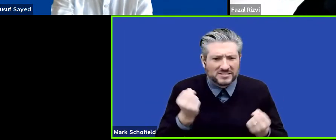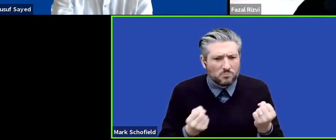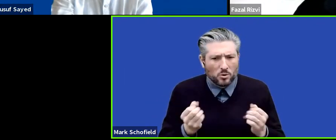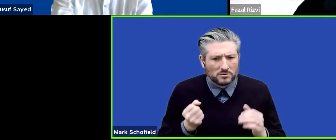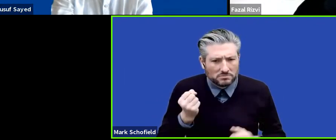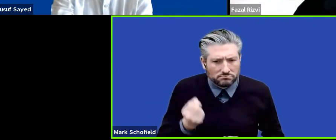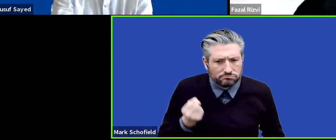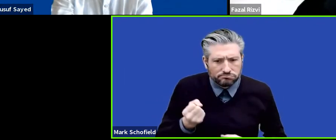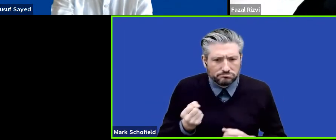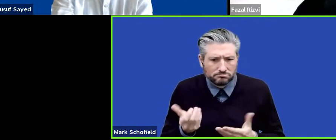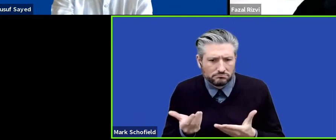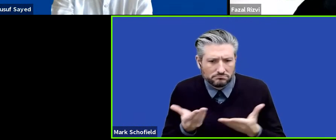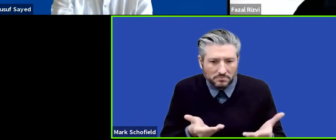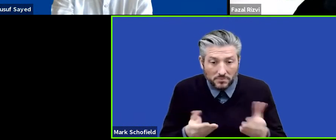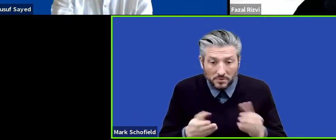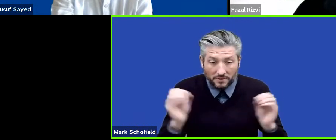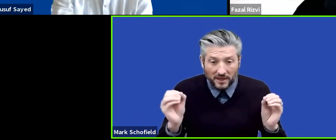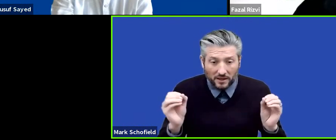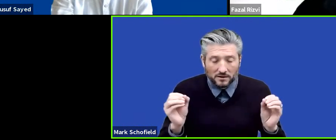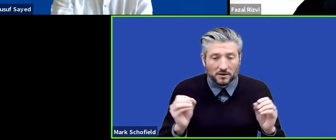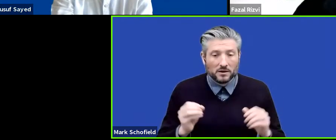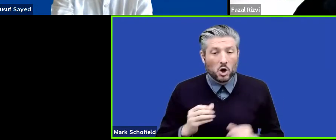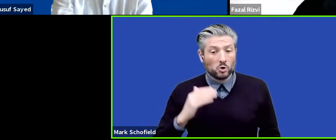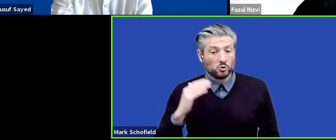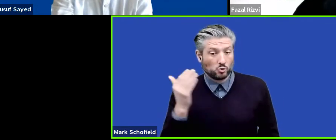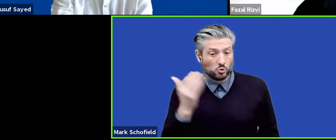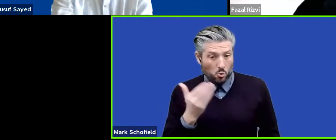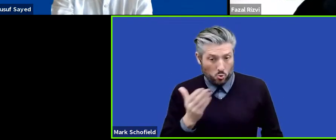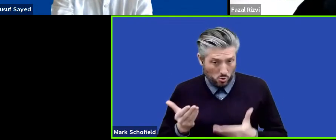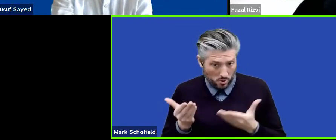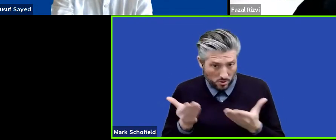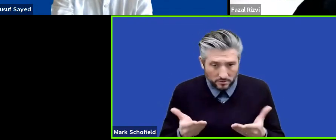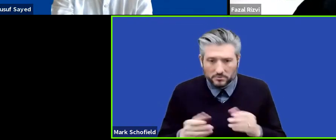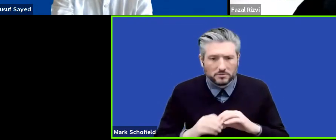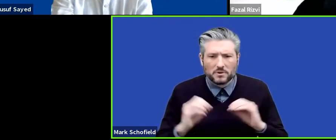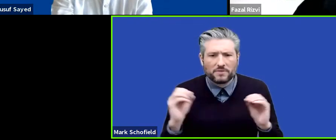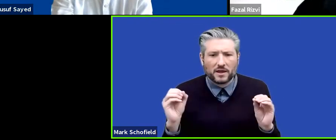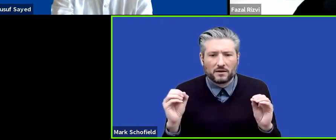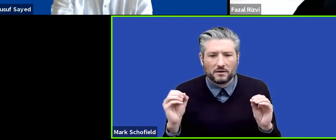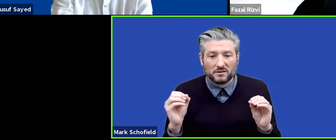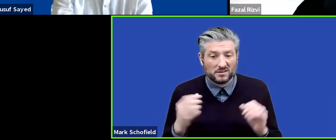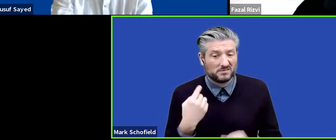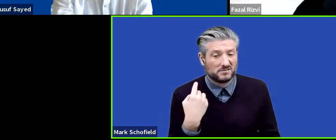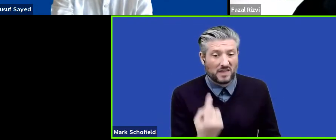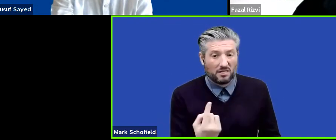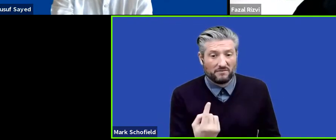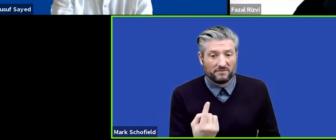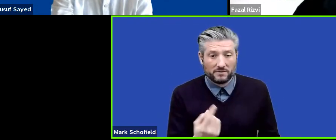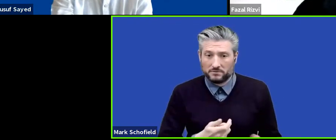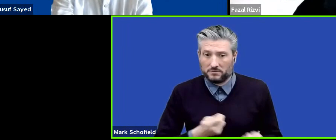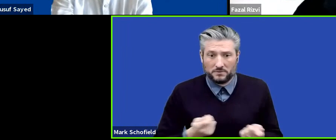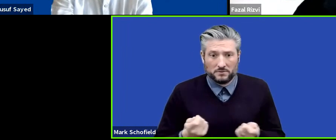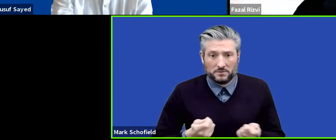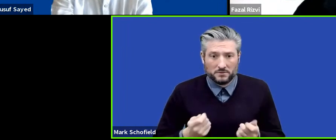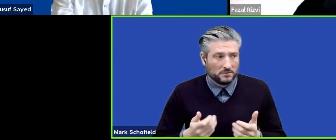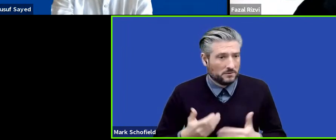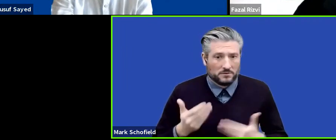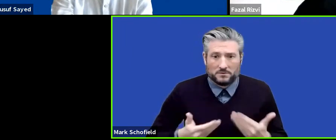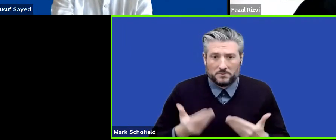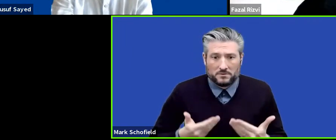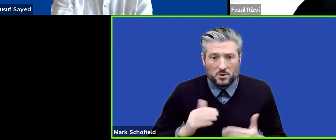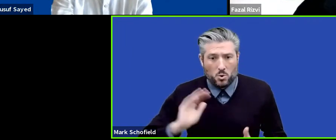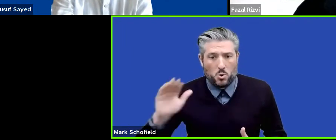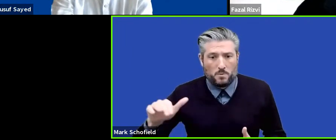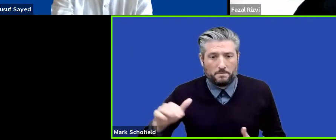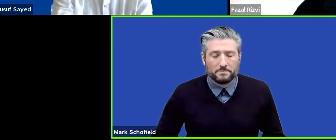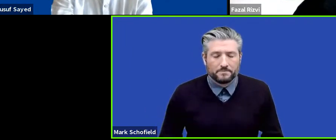was replaced for them. They were left to fend on their own. So when we are talking about the problems of how schools